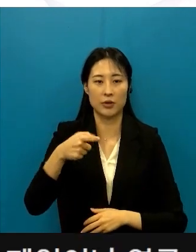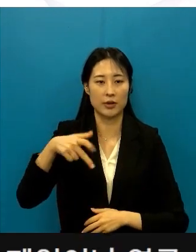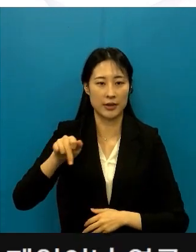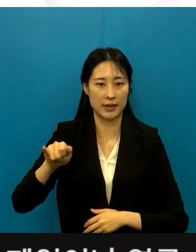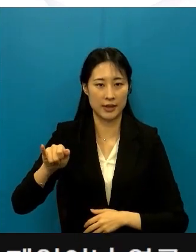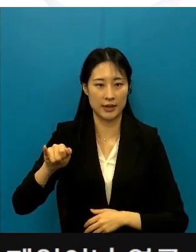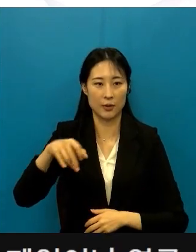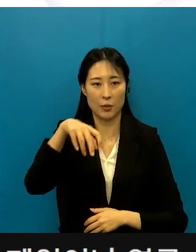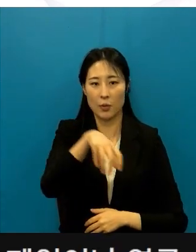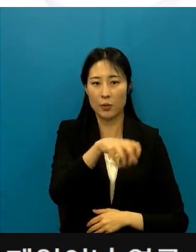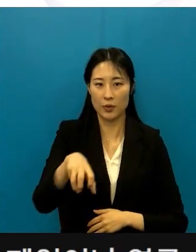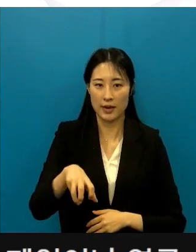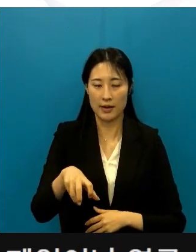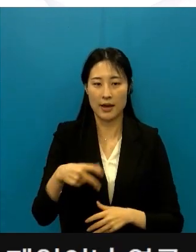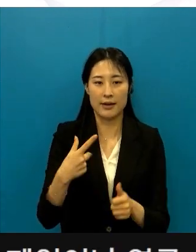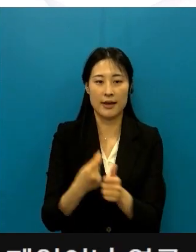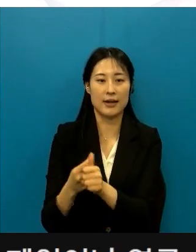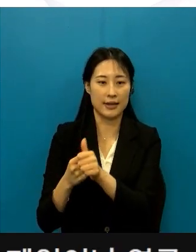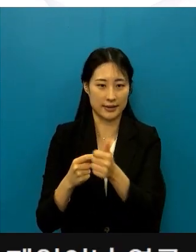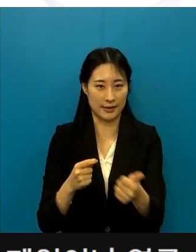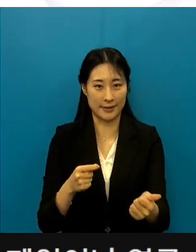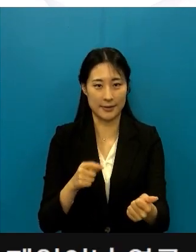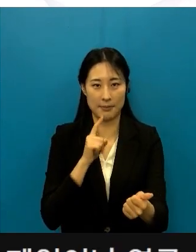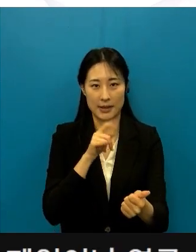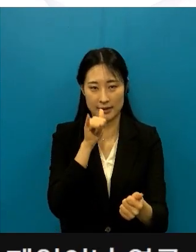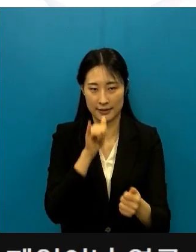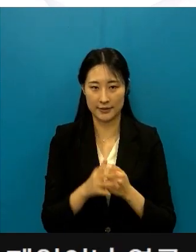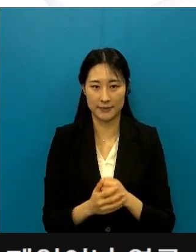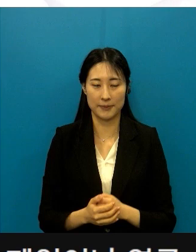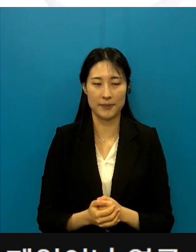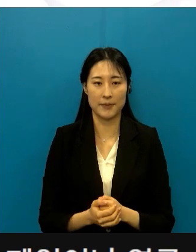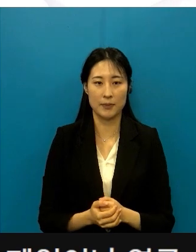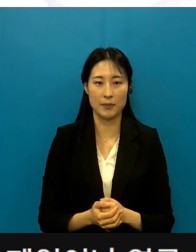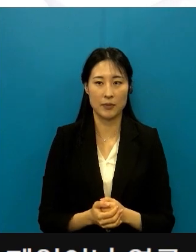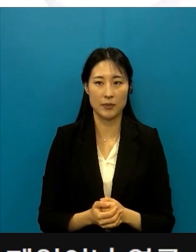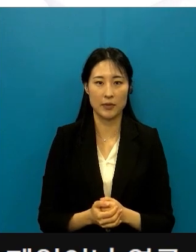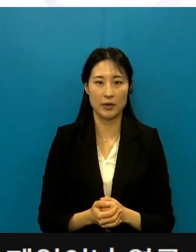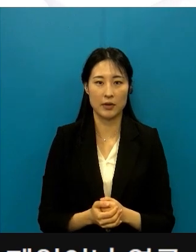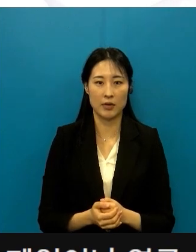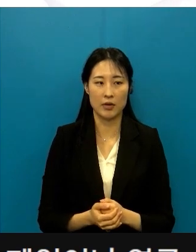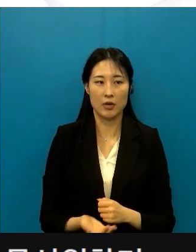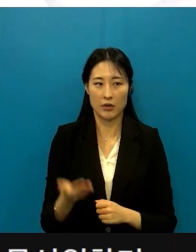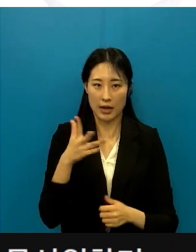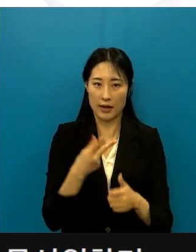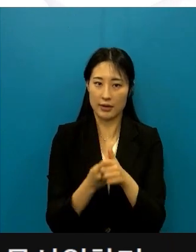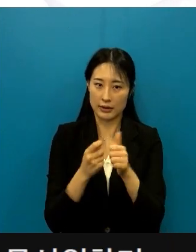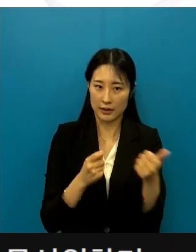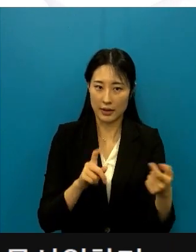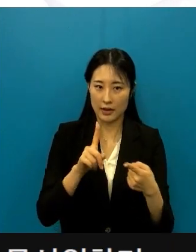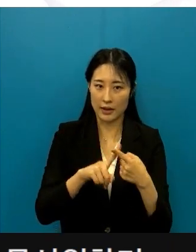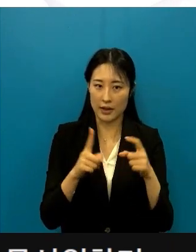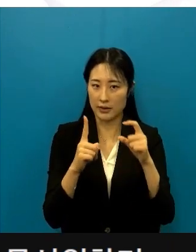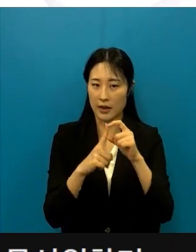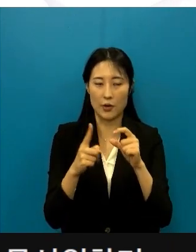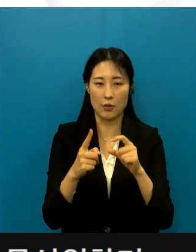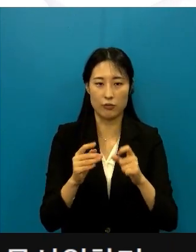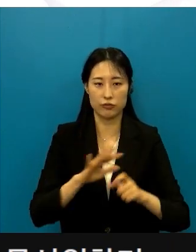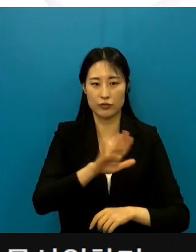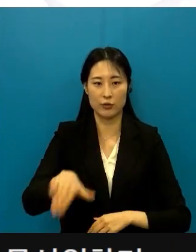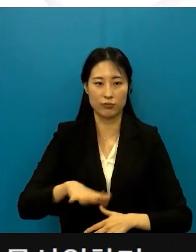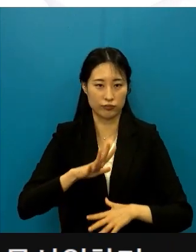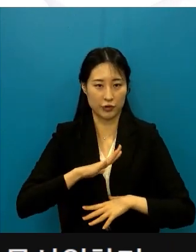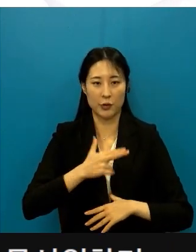feel very frightened because we did not go through that period that much. And euthanasia is more of a